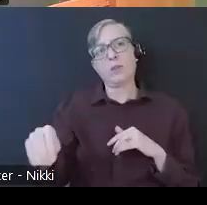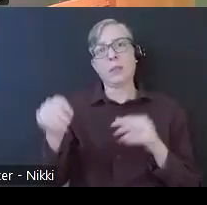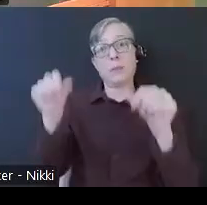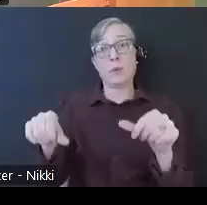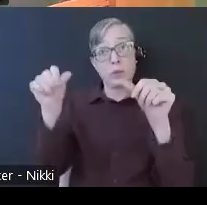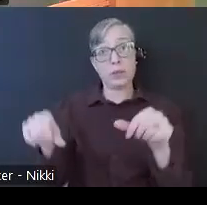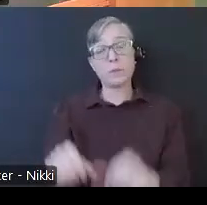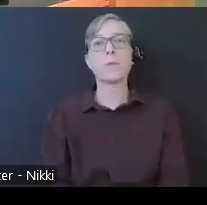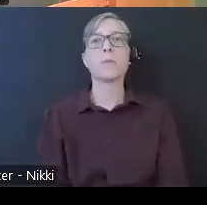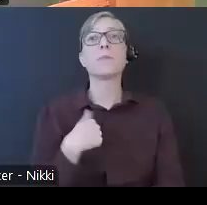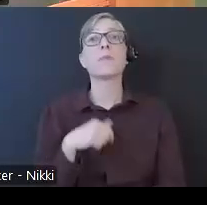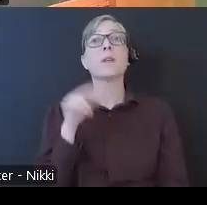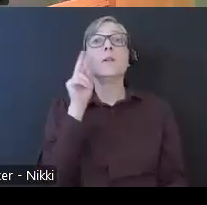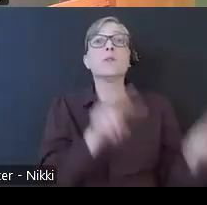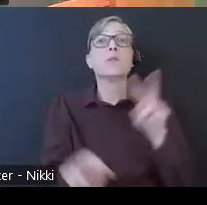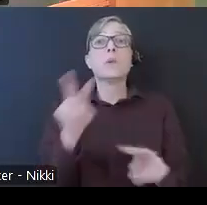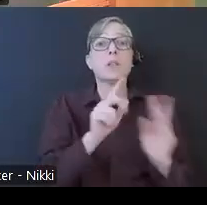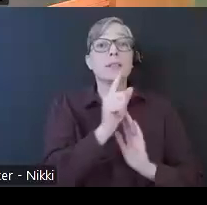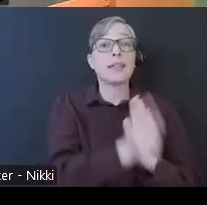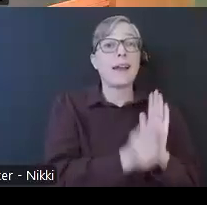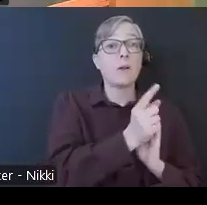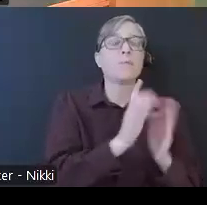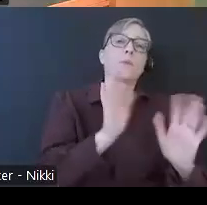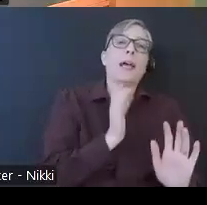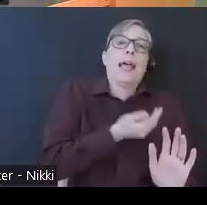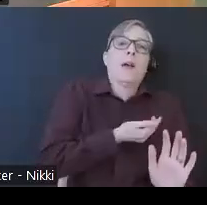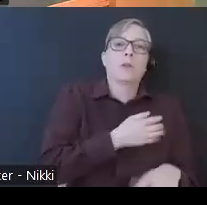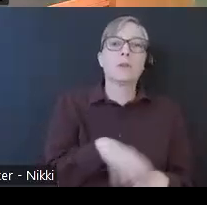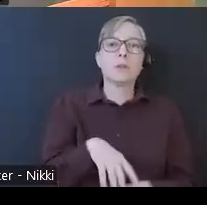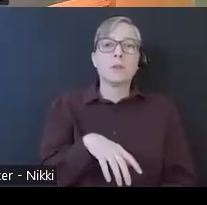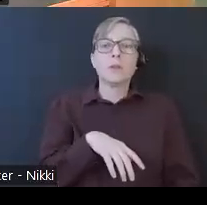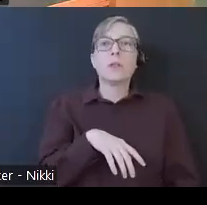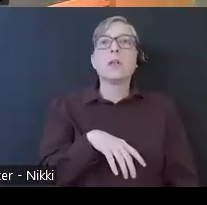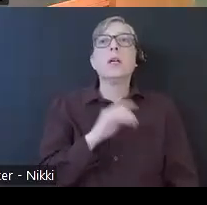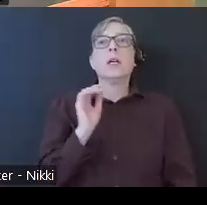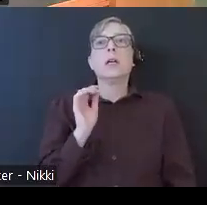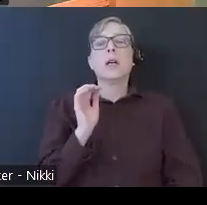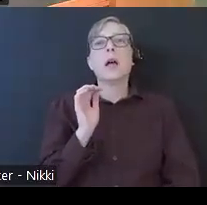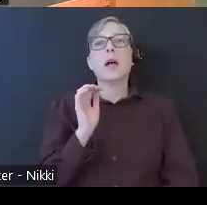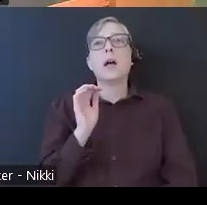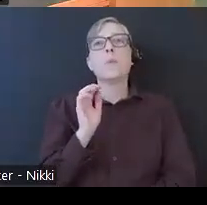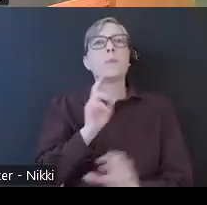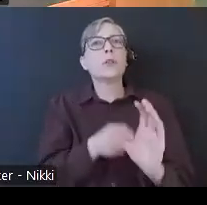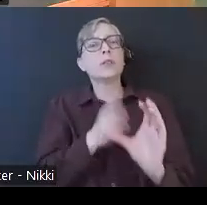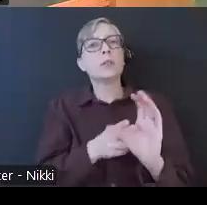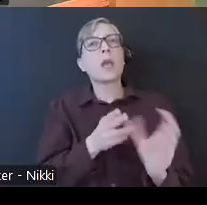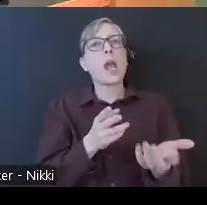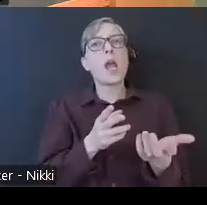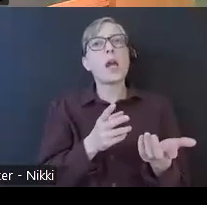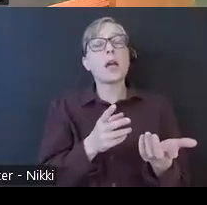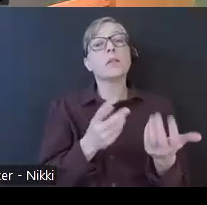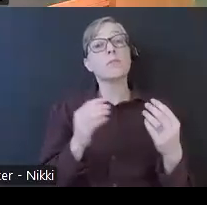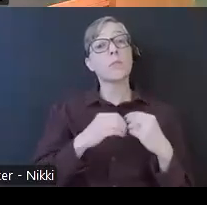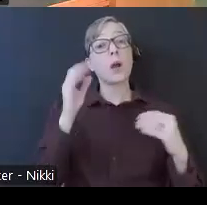that our top 1% actually did not do 90%. They did 40% of the postings, which I thought was pretty good. We had a little more